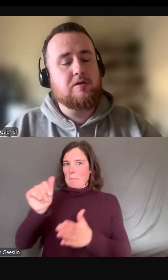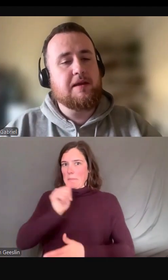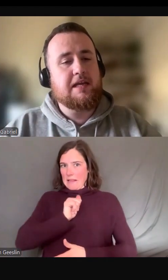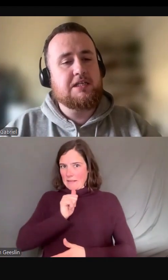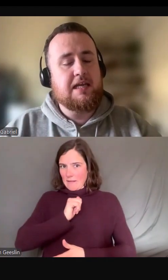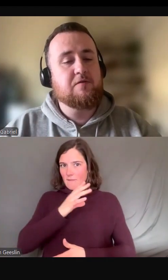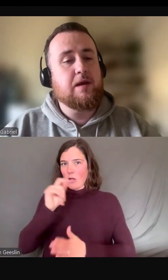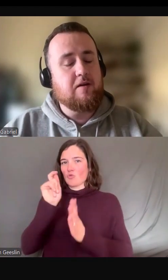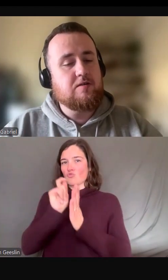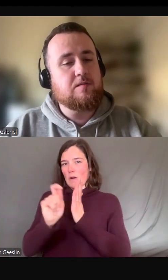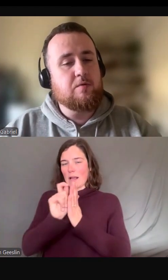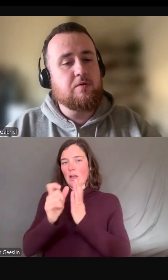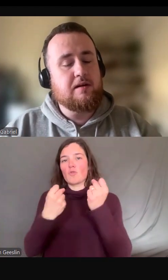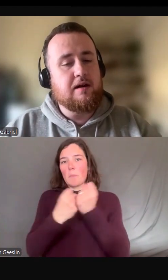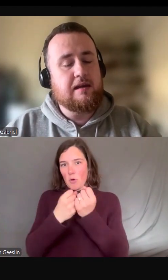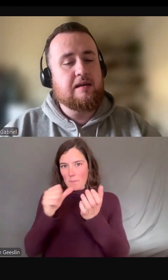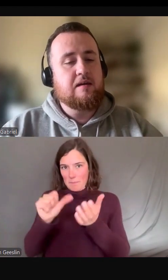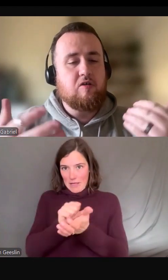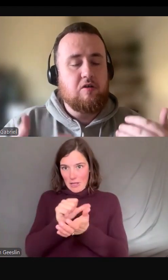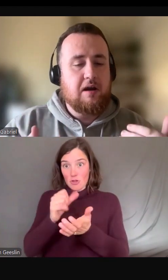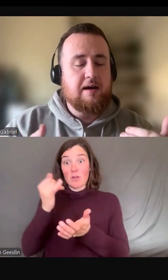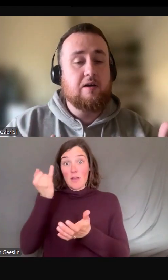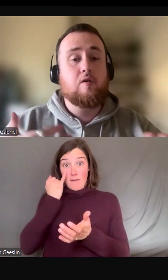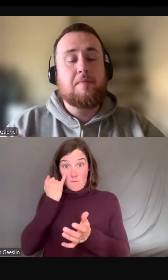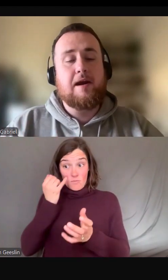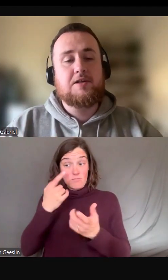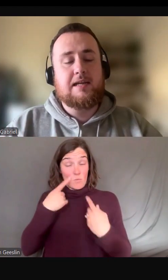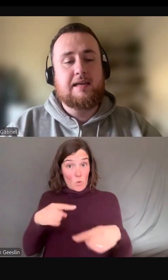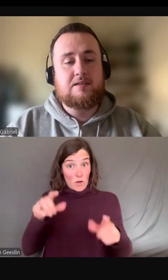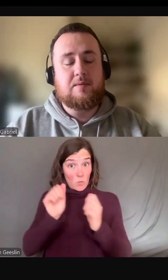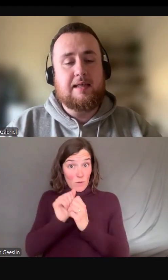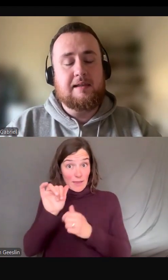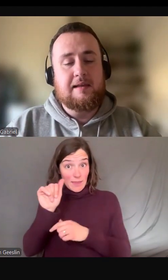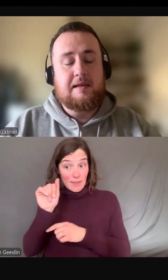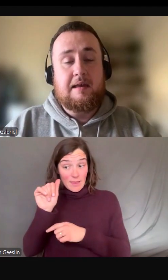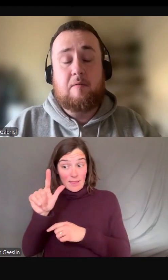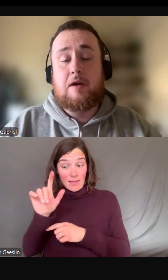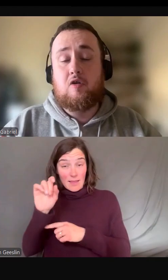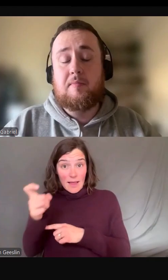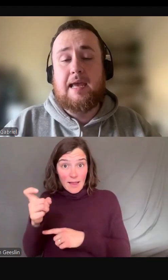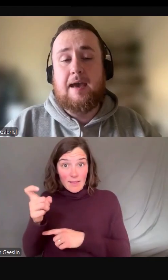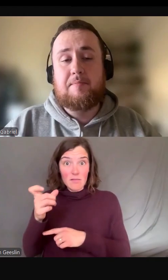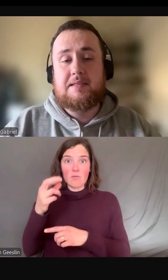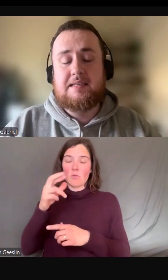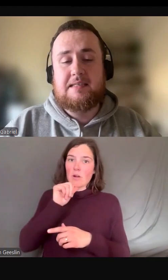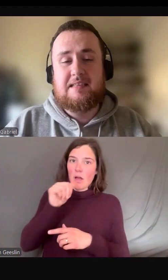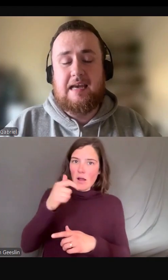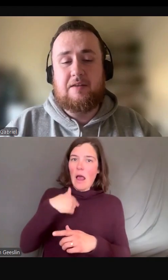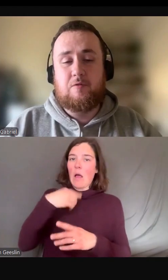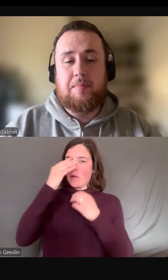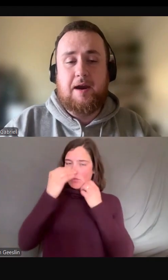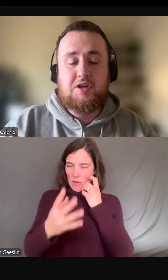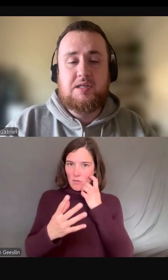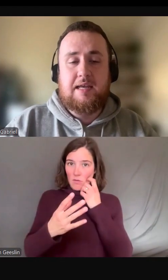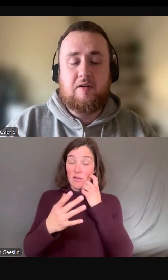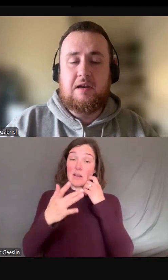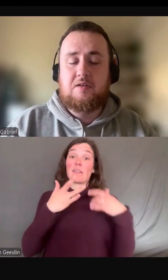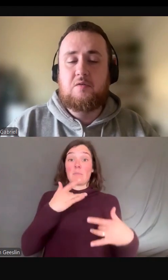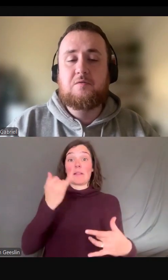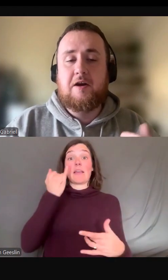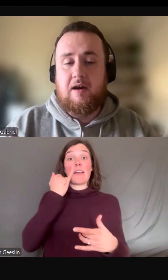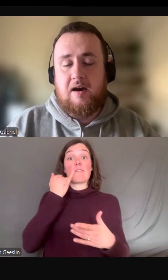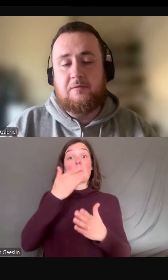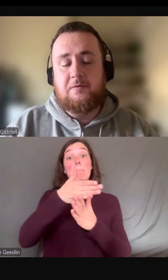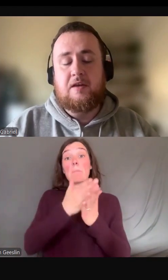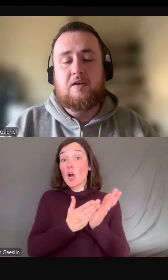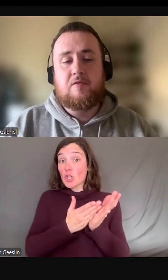support page that if we are supported on it or not, or partially as well. And what normally happens is that if we're partially or not too